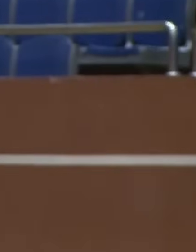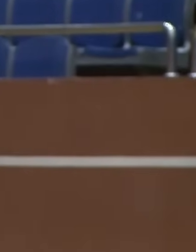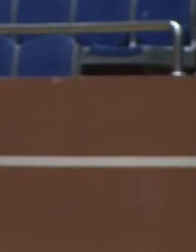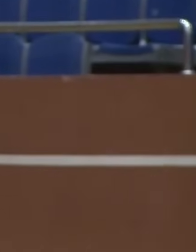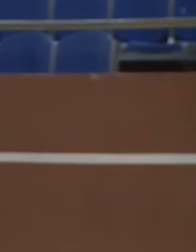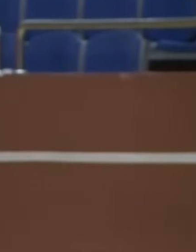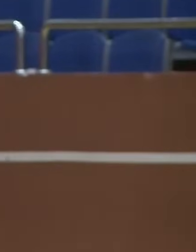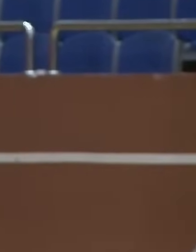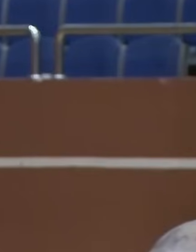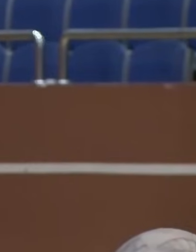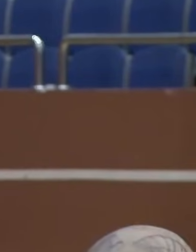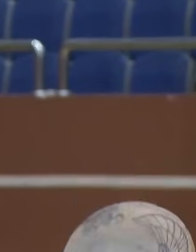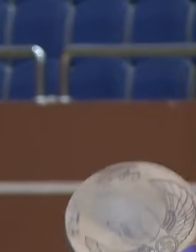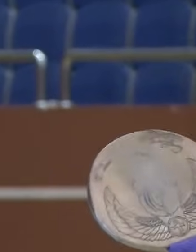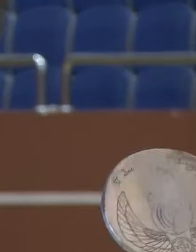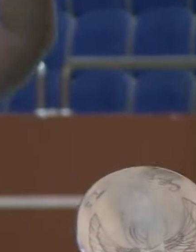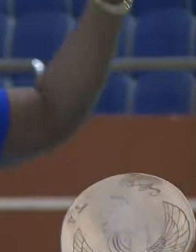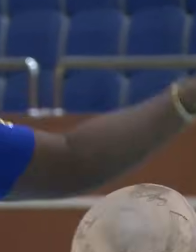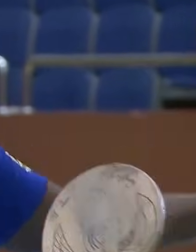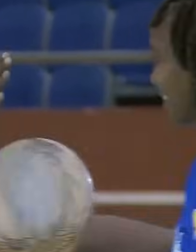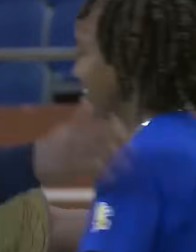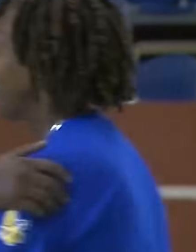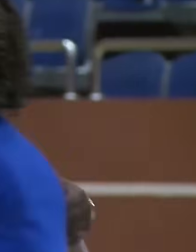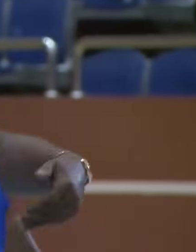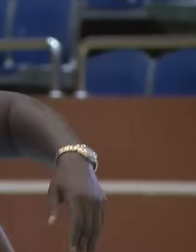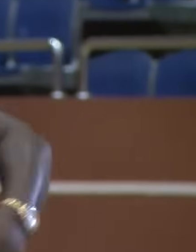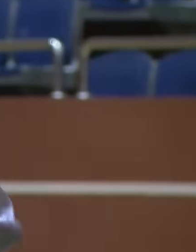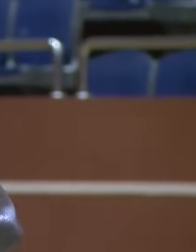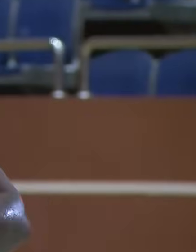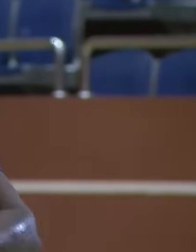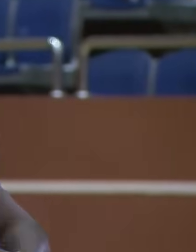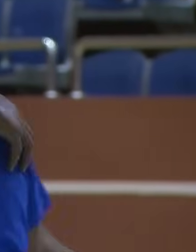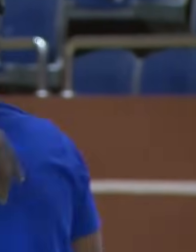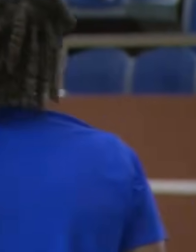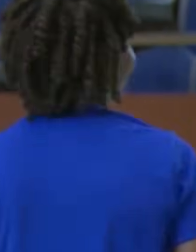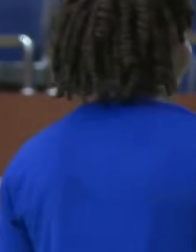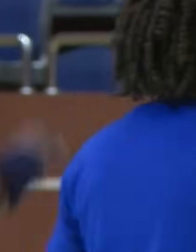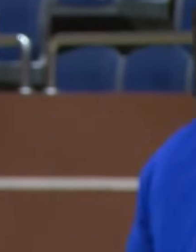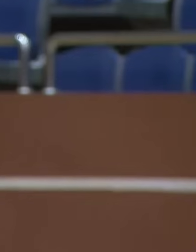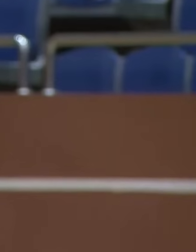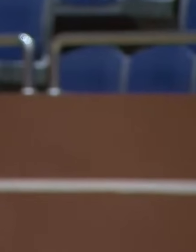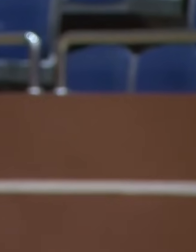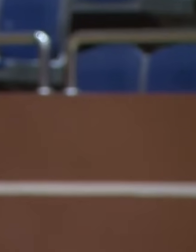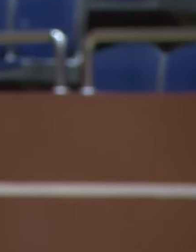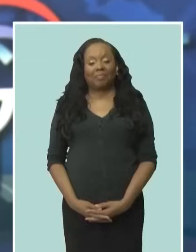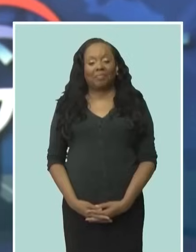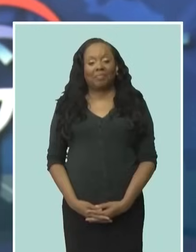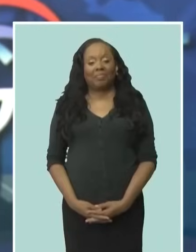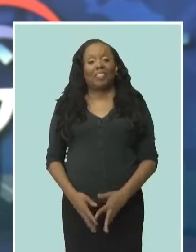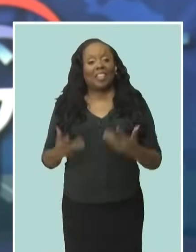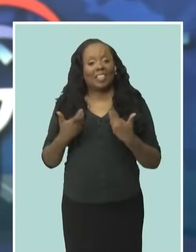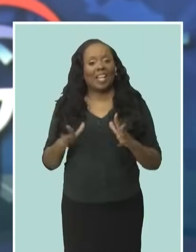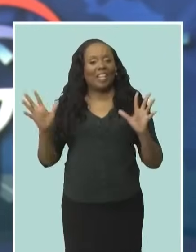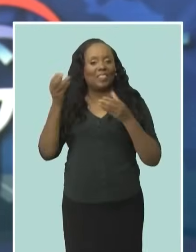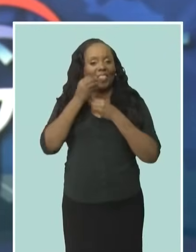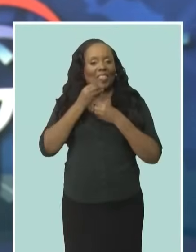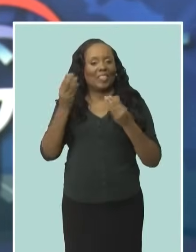champion. Include Kim. Anne-Marie Burke, CBC Sports. And that's